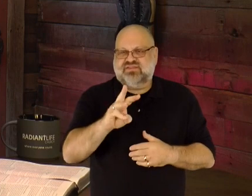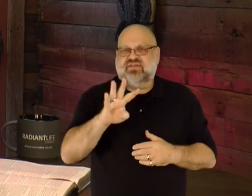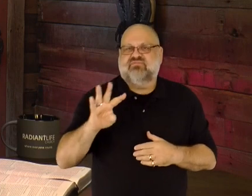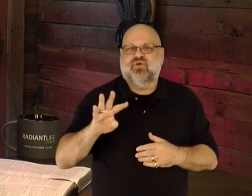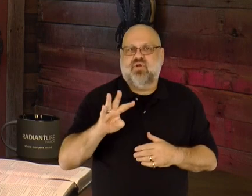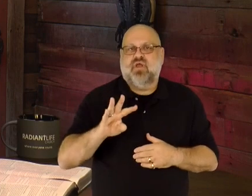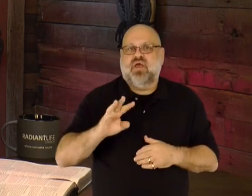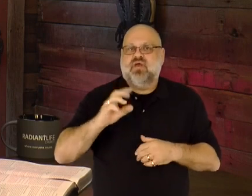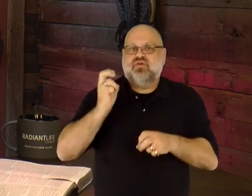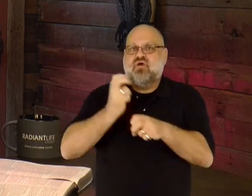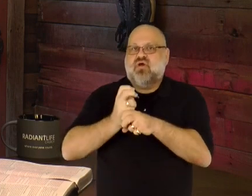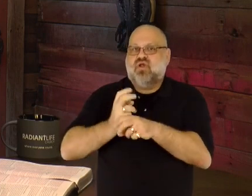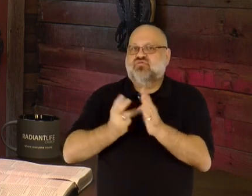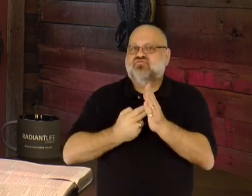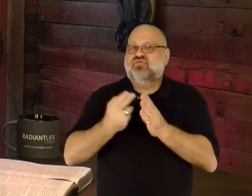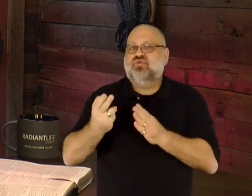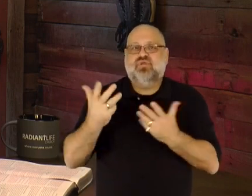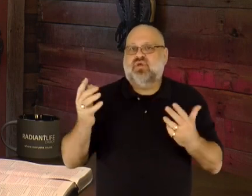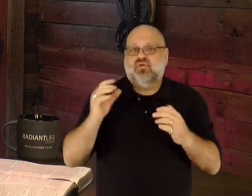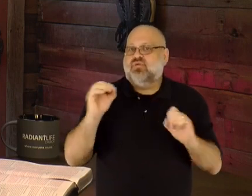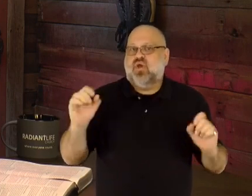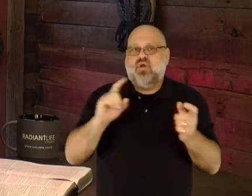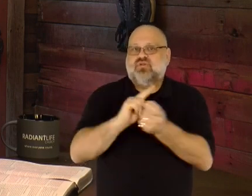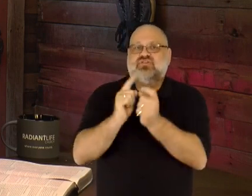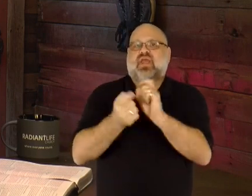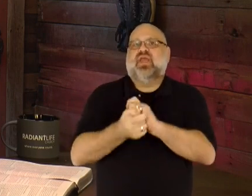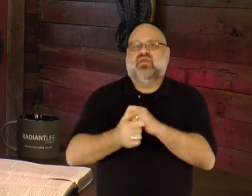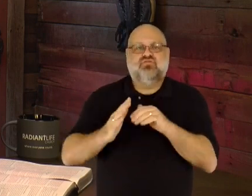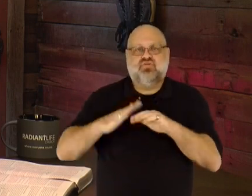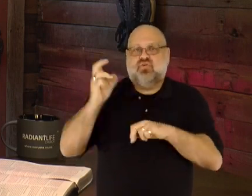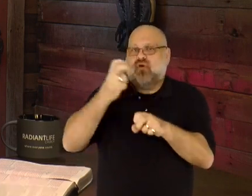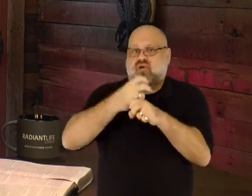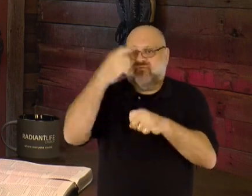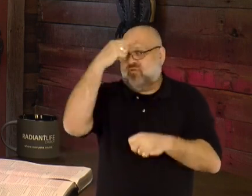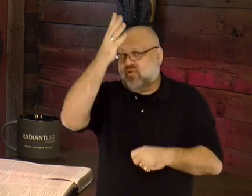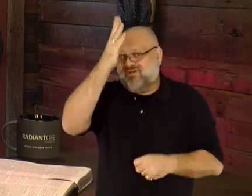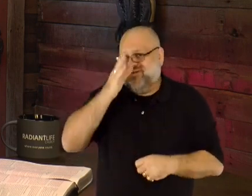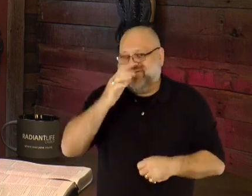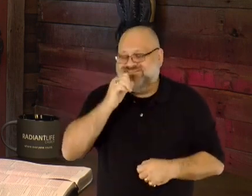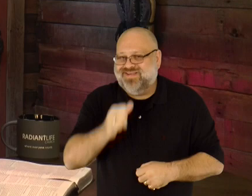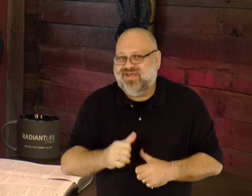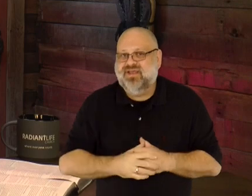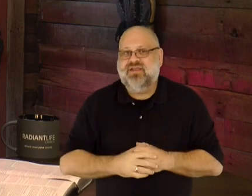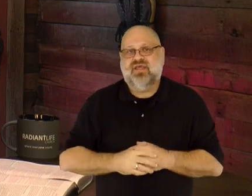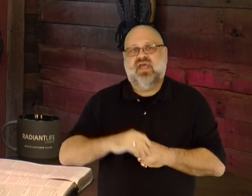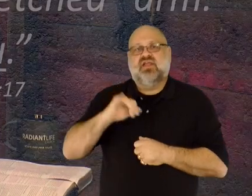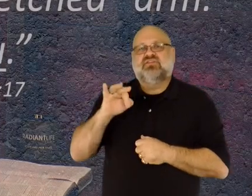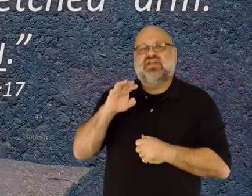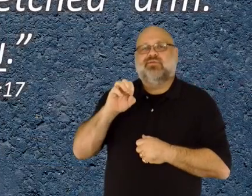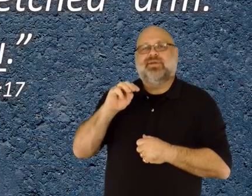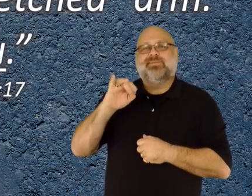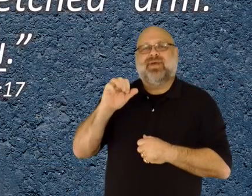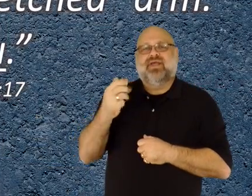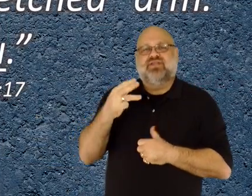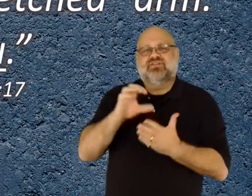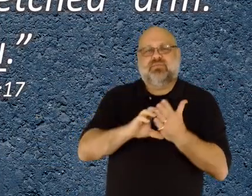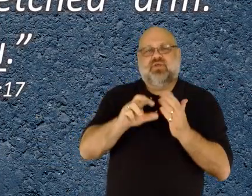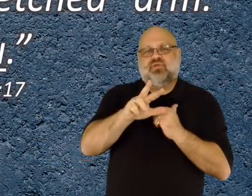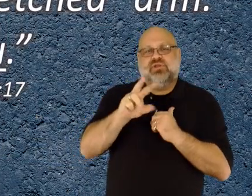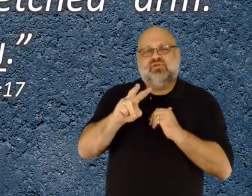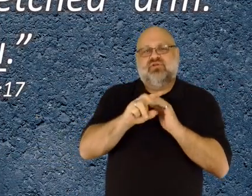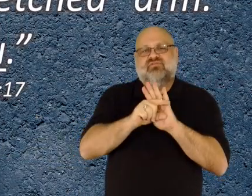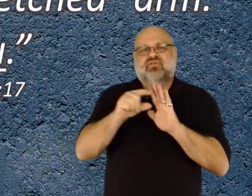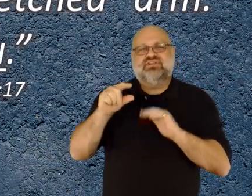is that no turnaround is too hard for God. In Jeremiah 32:17, we read, "Ah, Sovereign